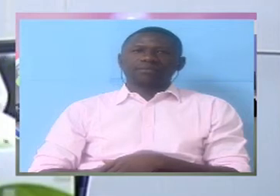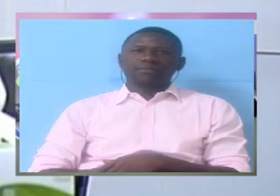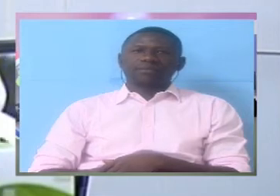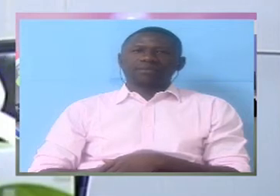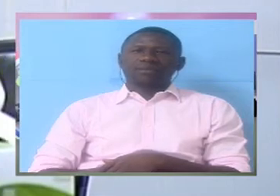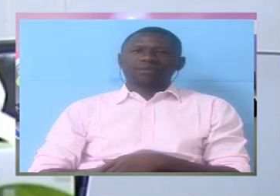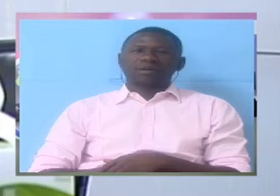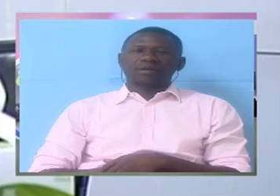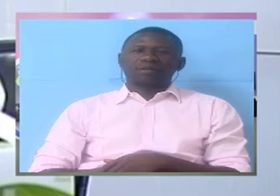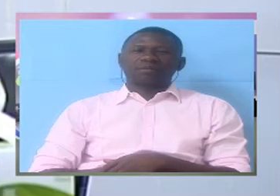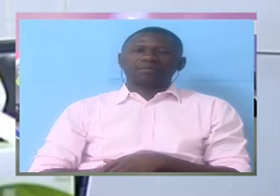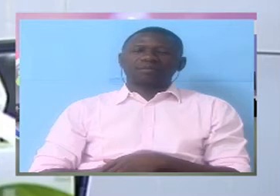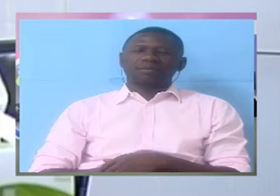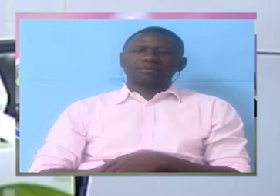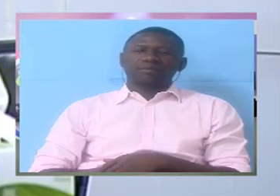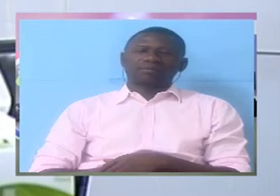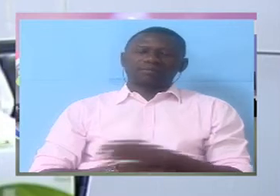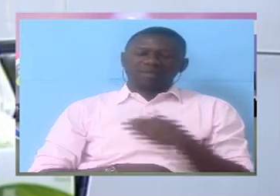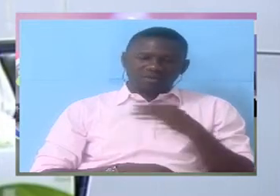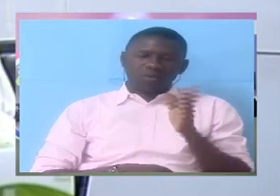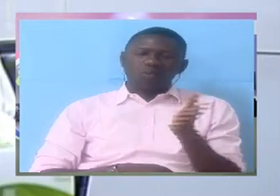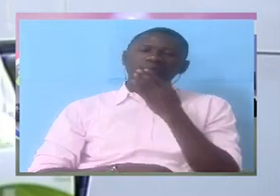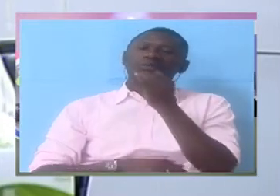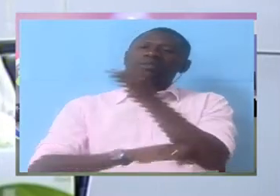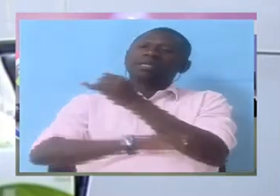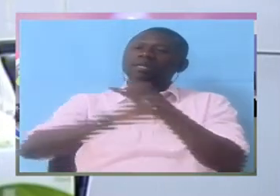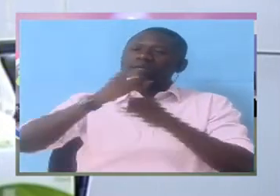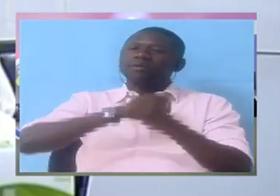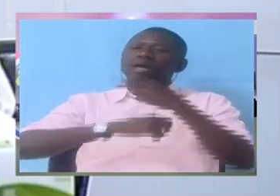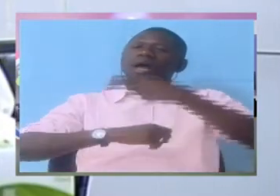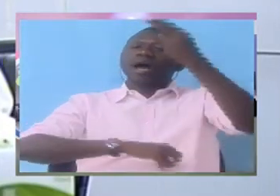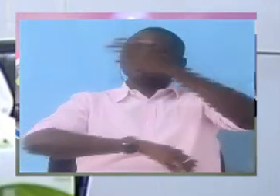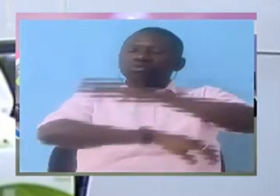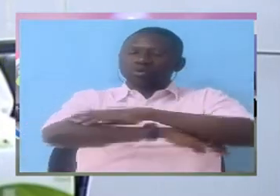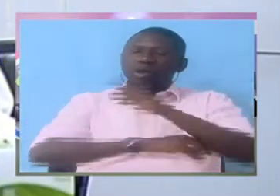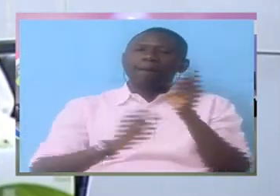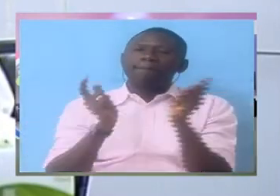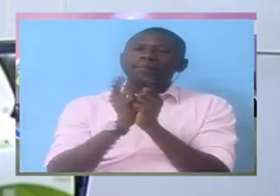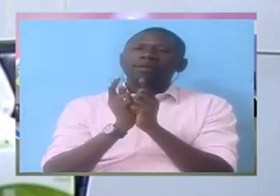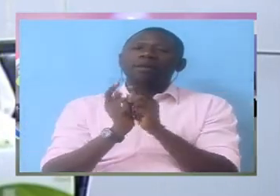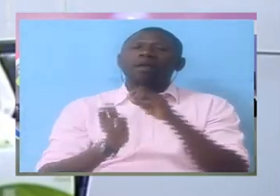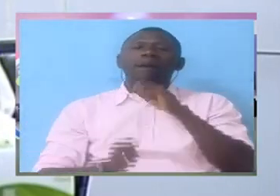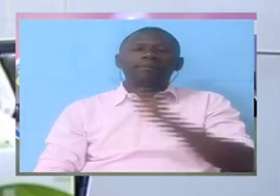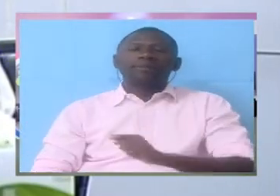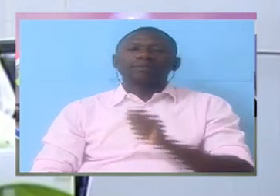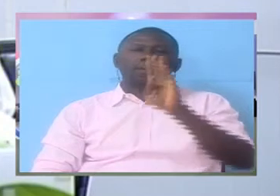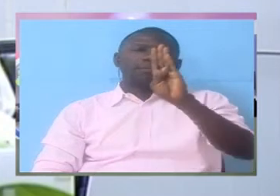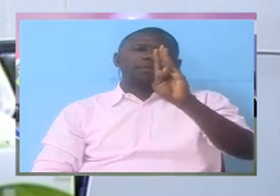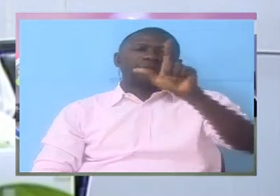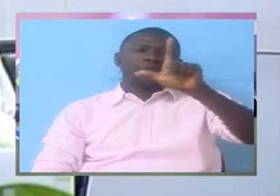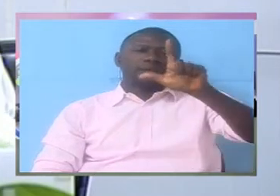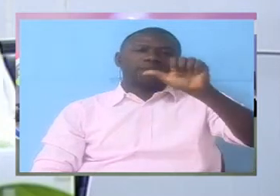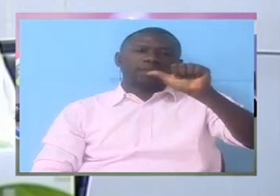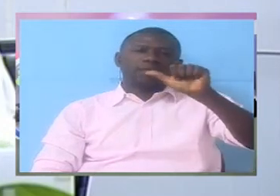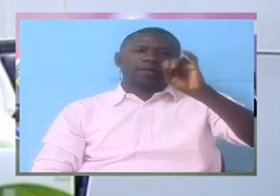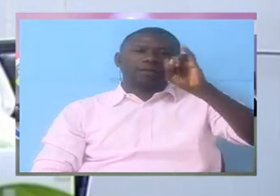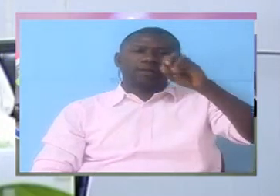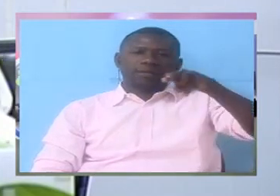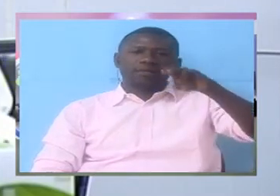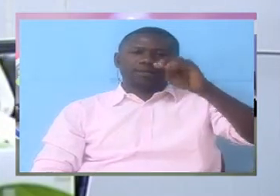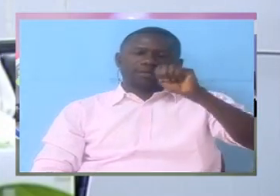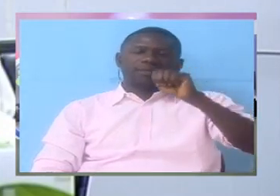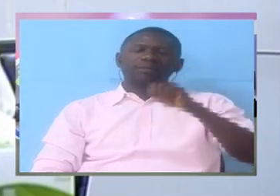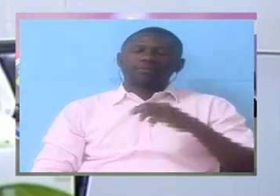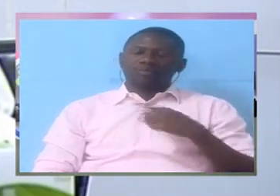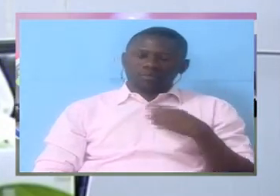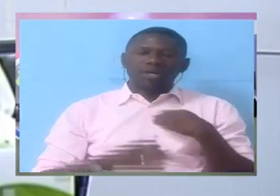Freddie Blaine. Mr. Blaine was there at the time as principal. Mr. Blaine long suti otije. But when I